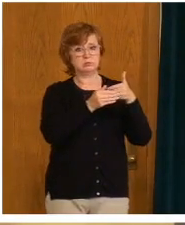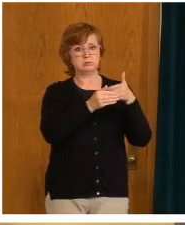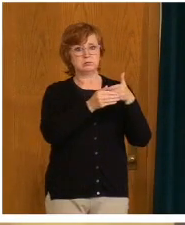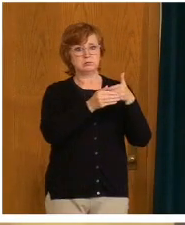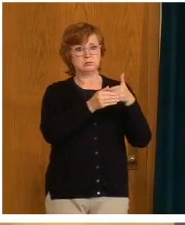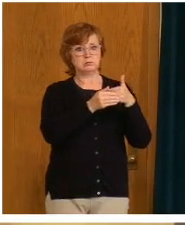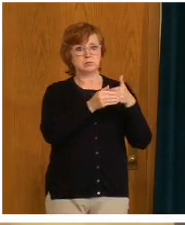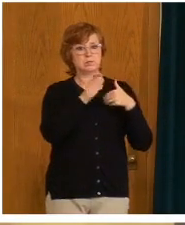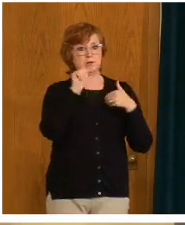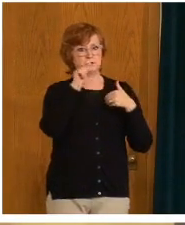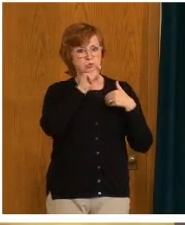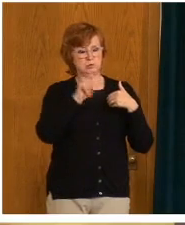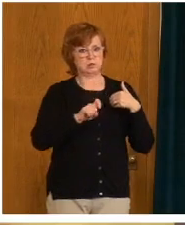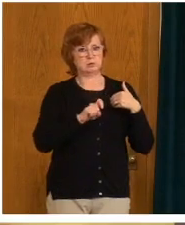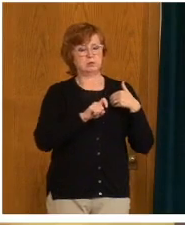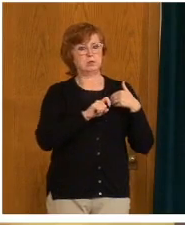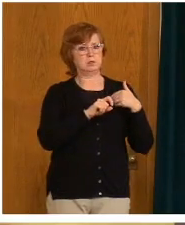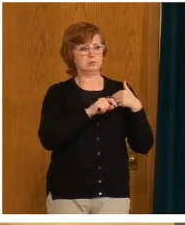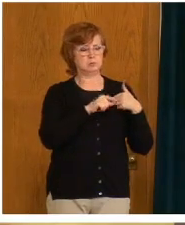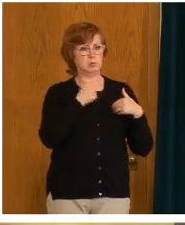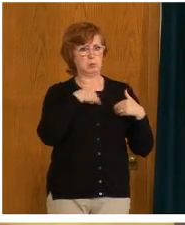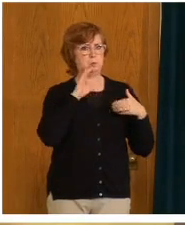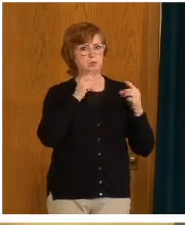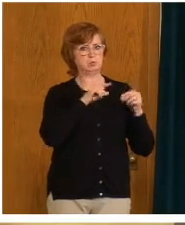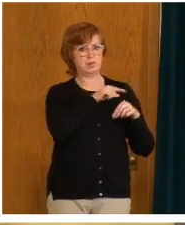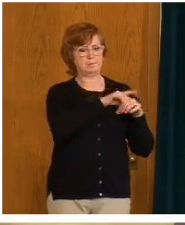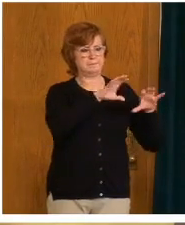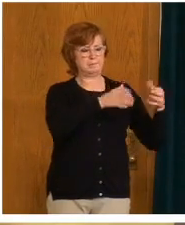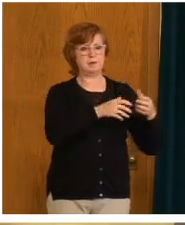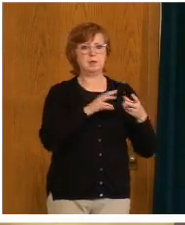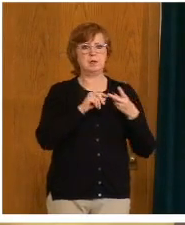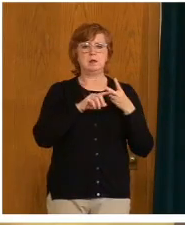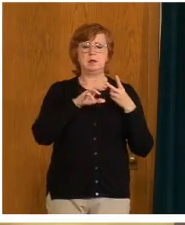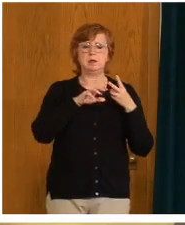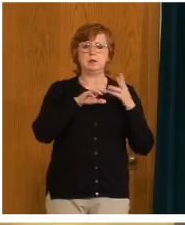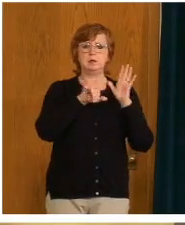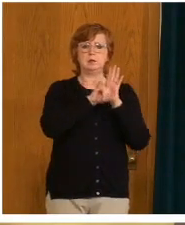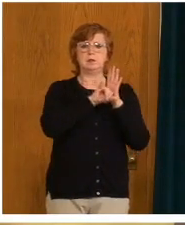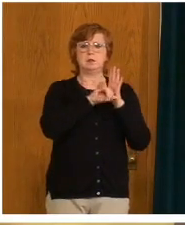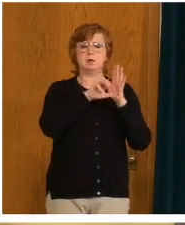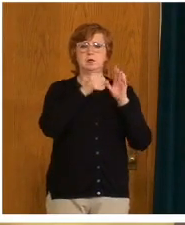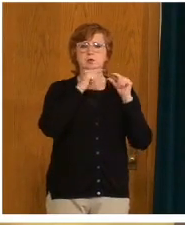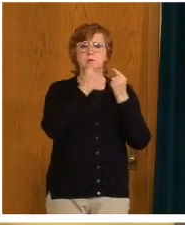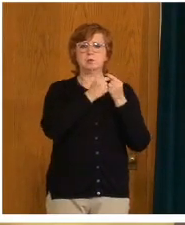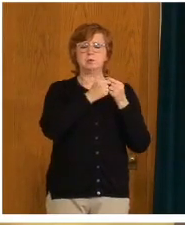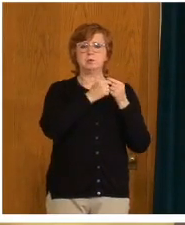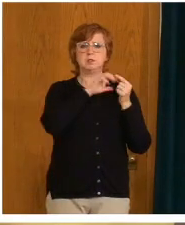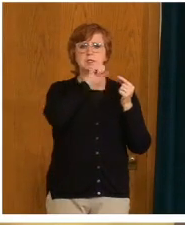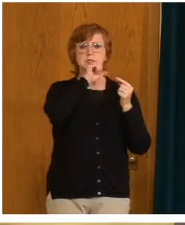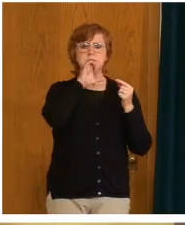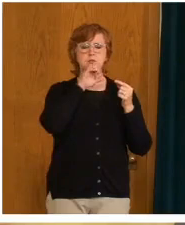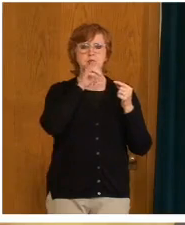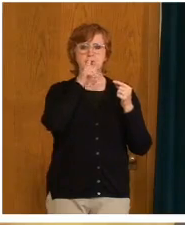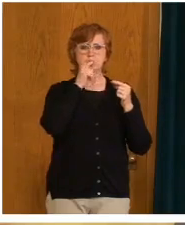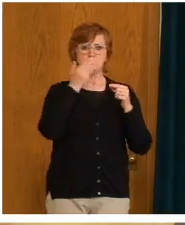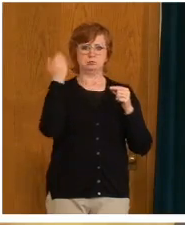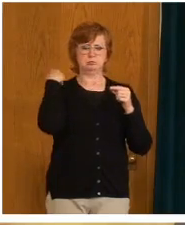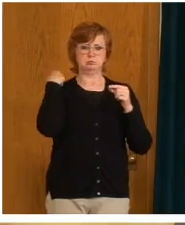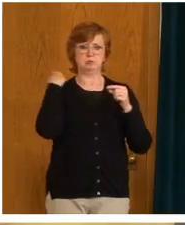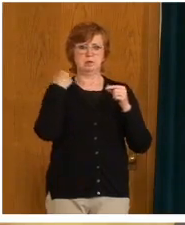time frame, as well as our elderly folks that were very first in the queues for Pfizer and Moderna. And so we